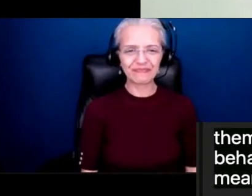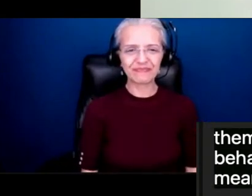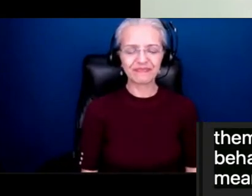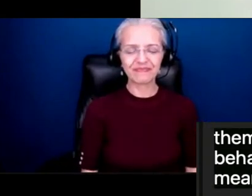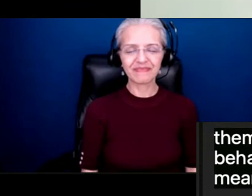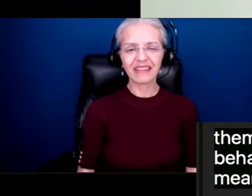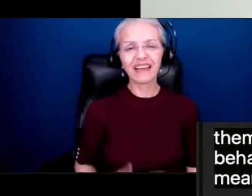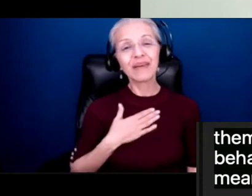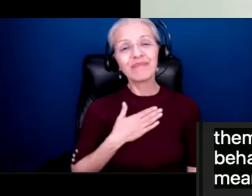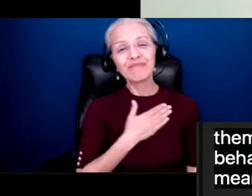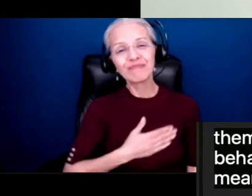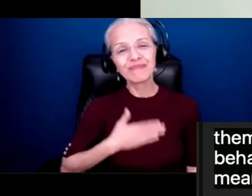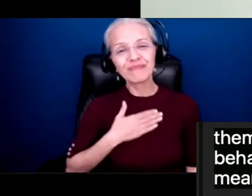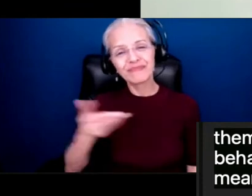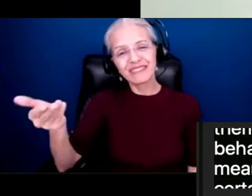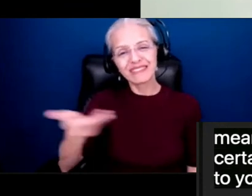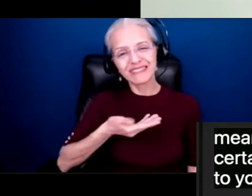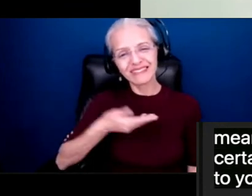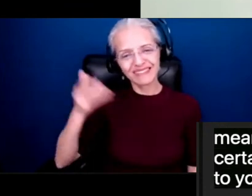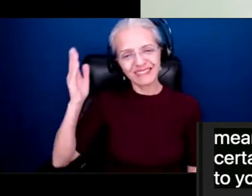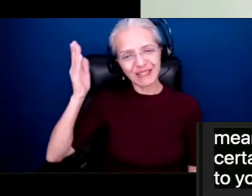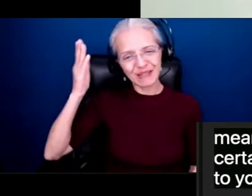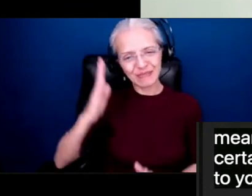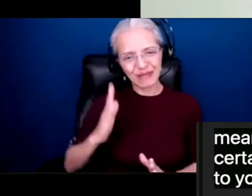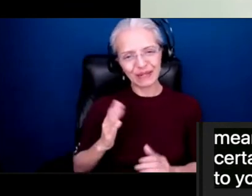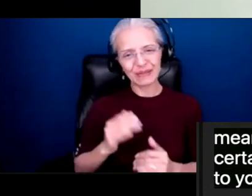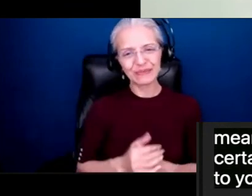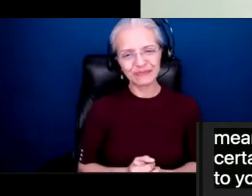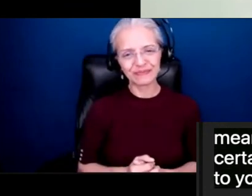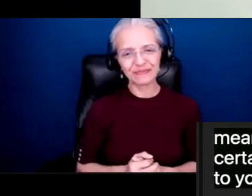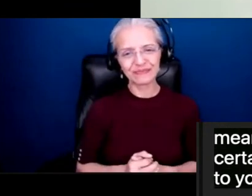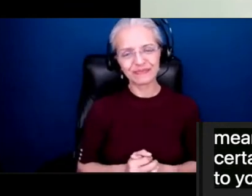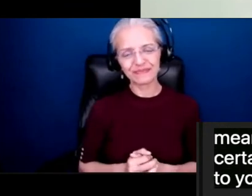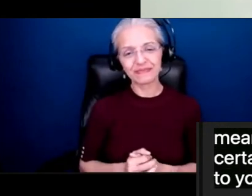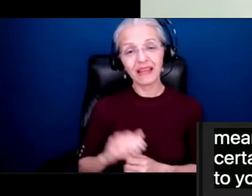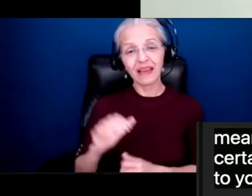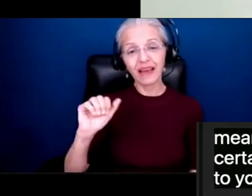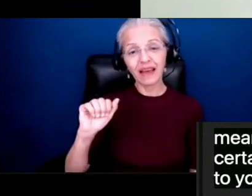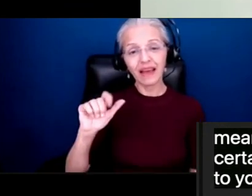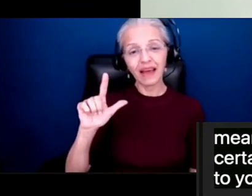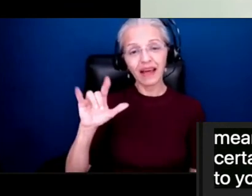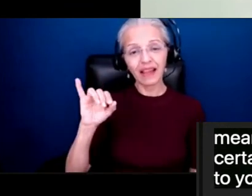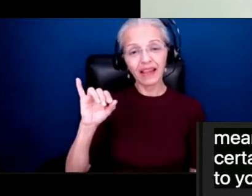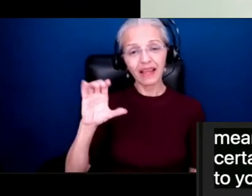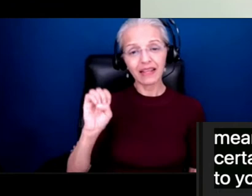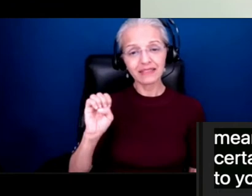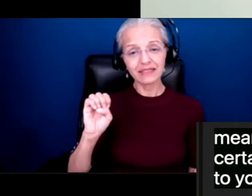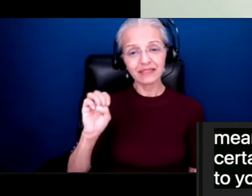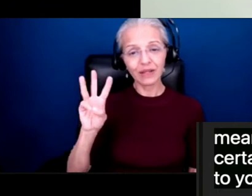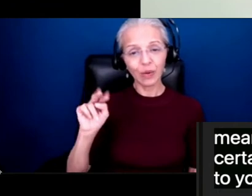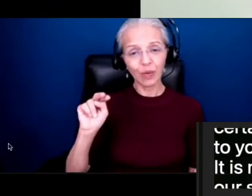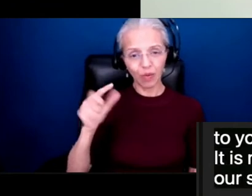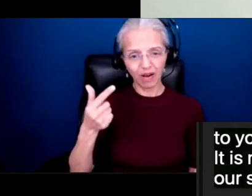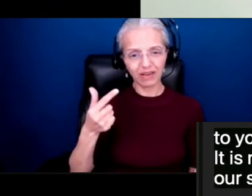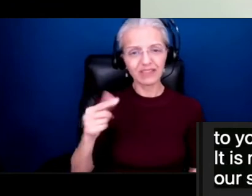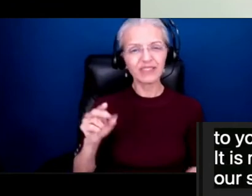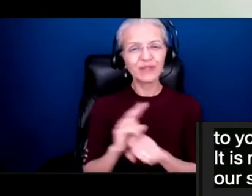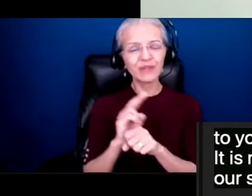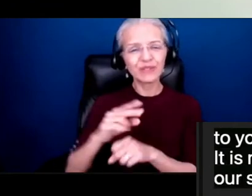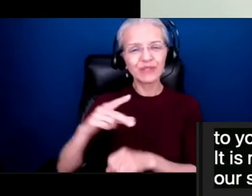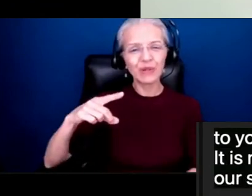It is my pleasure to introduce our speaker for this evening. Alice Wong, using she, her